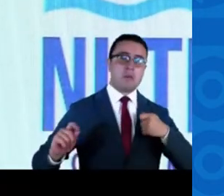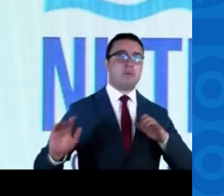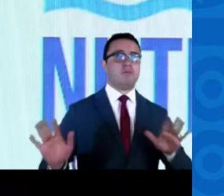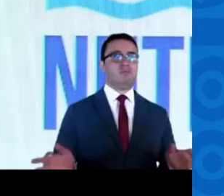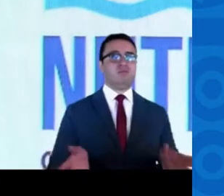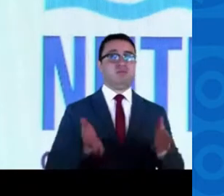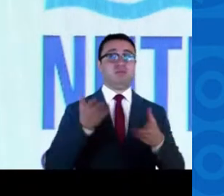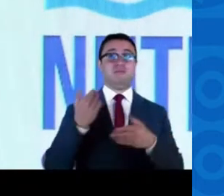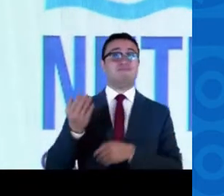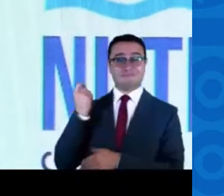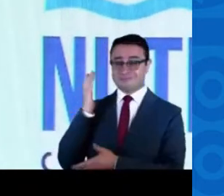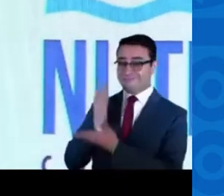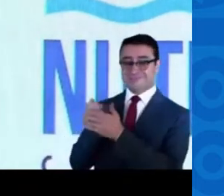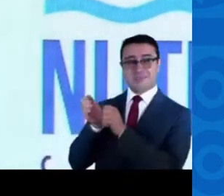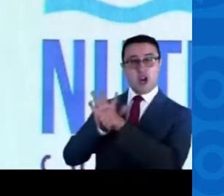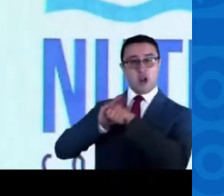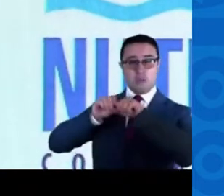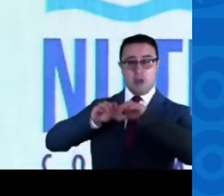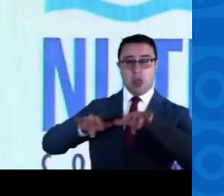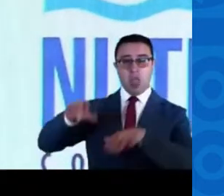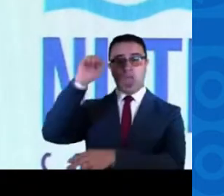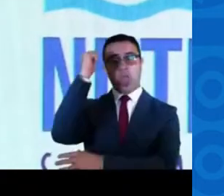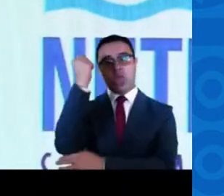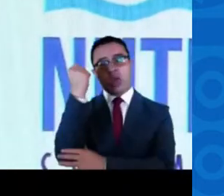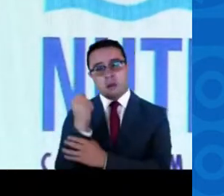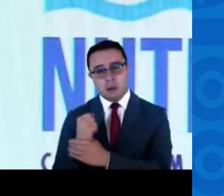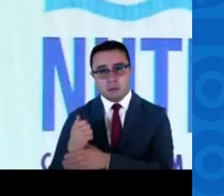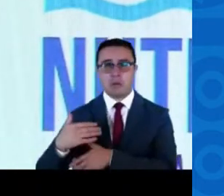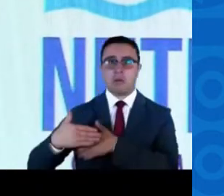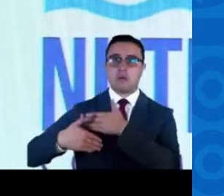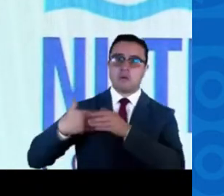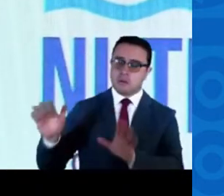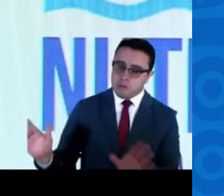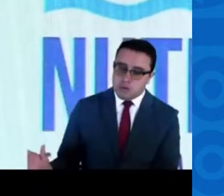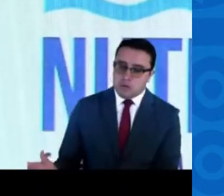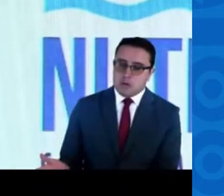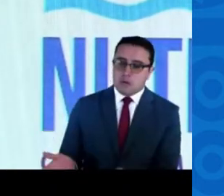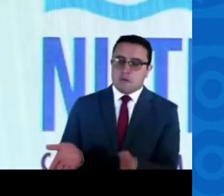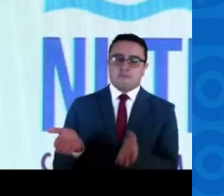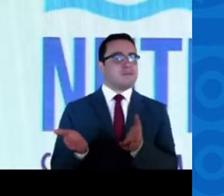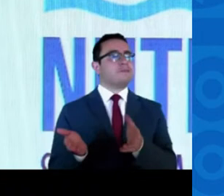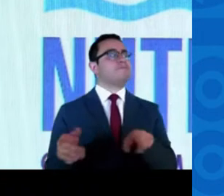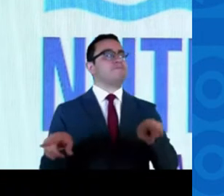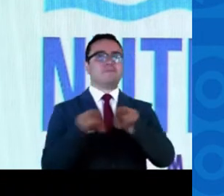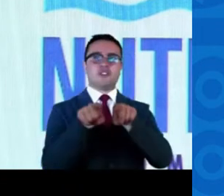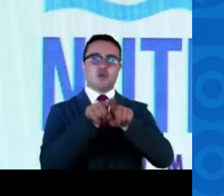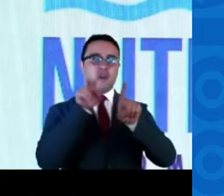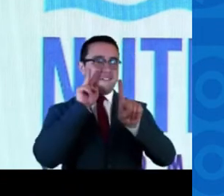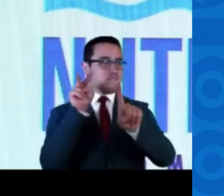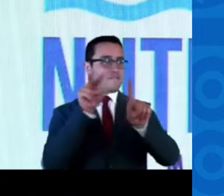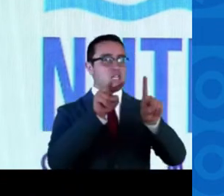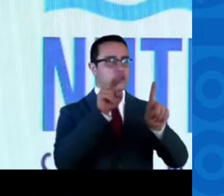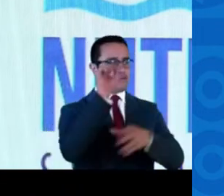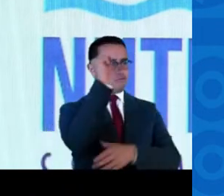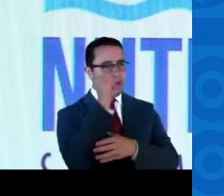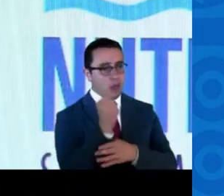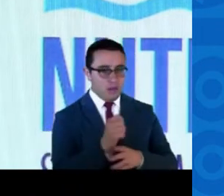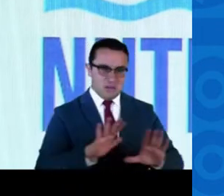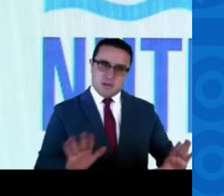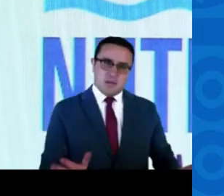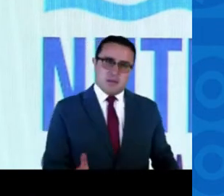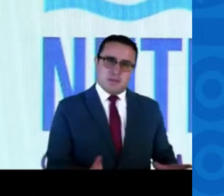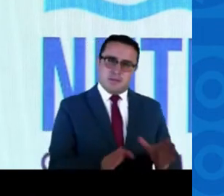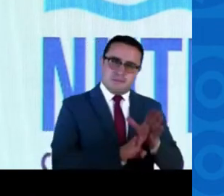There have been great changes. As we are coming out of the pandemic, we have to retake